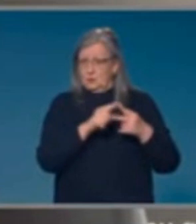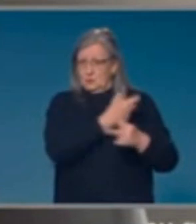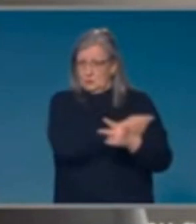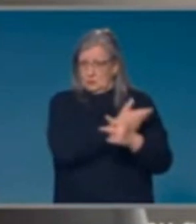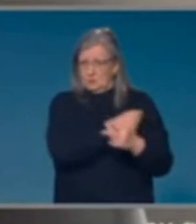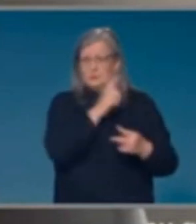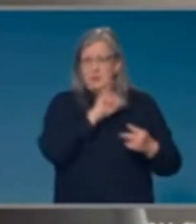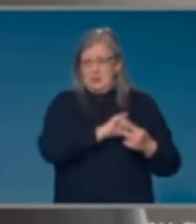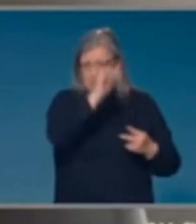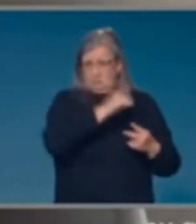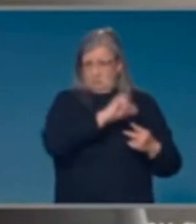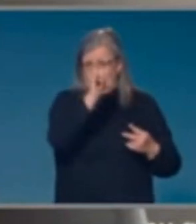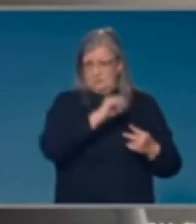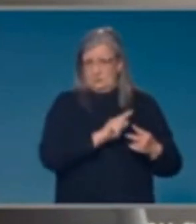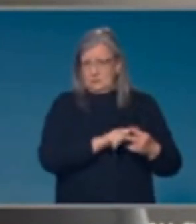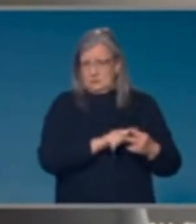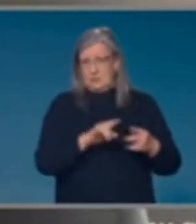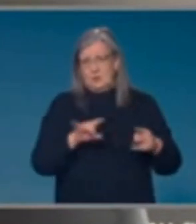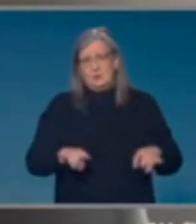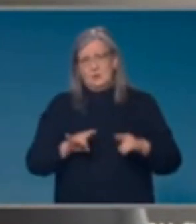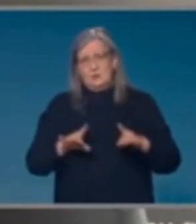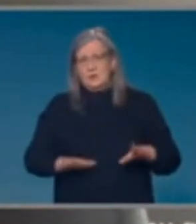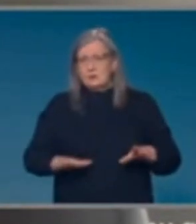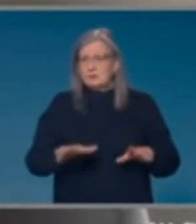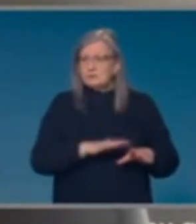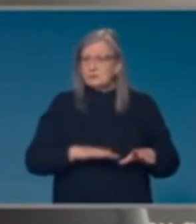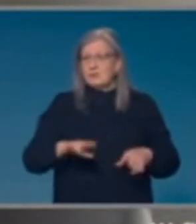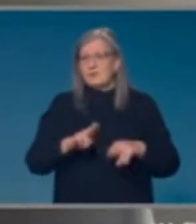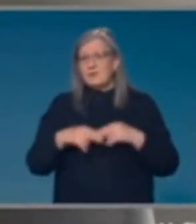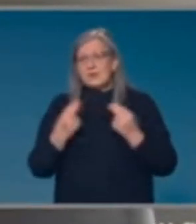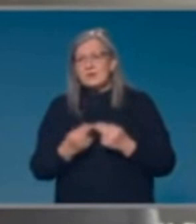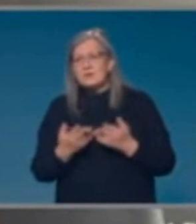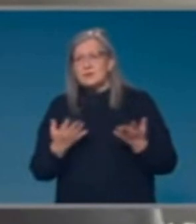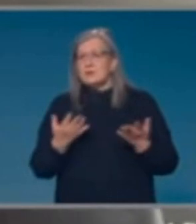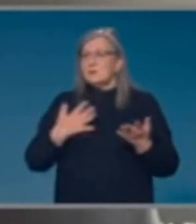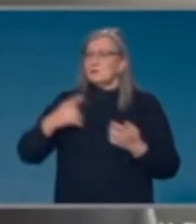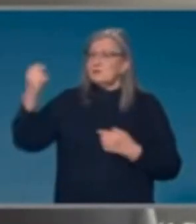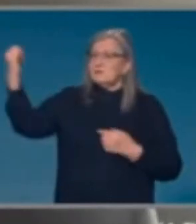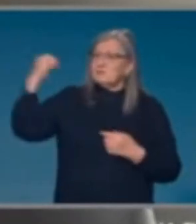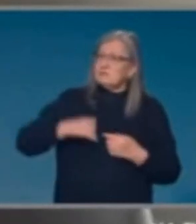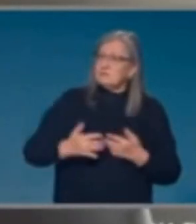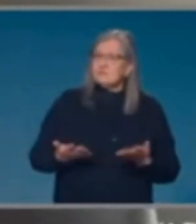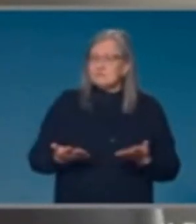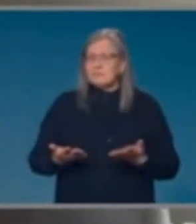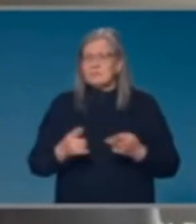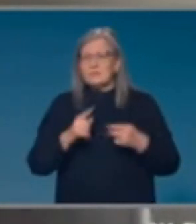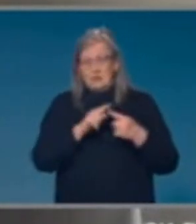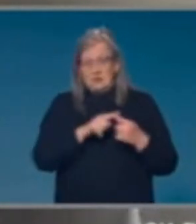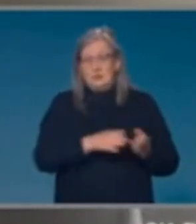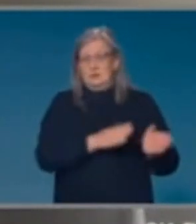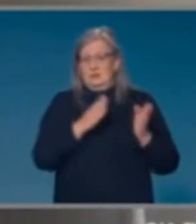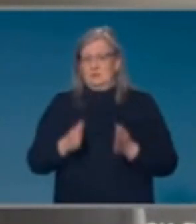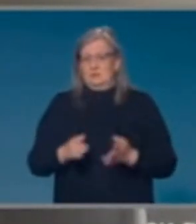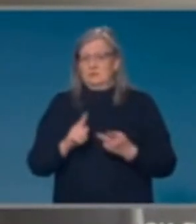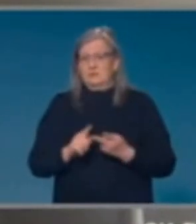residents and their immediate family to come back. Phase two is for